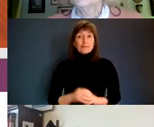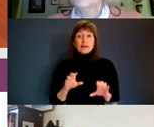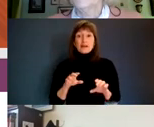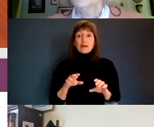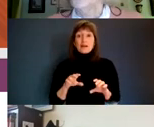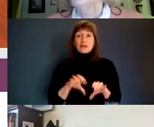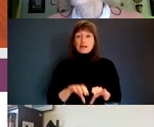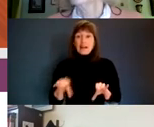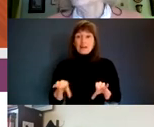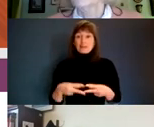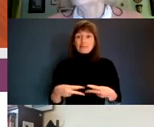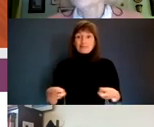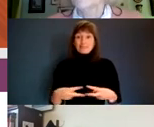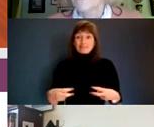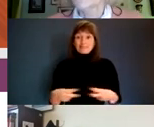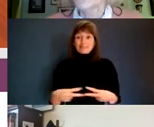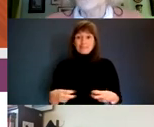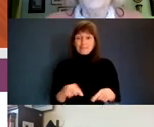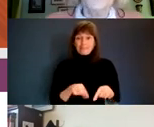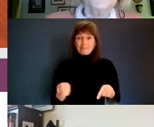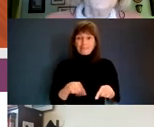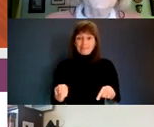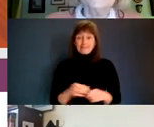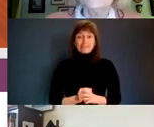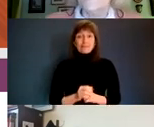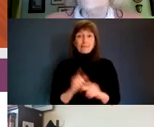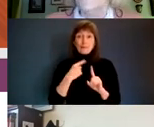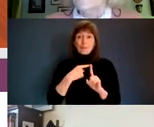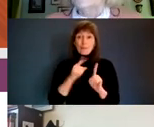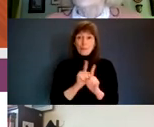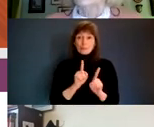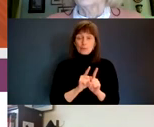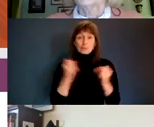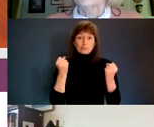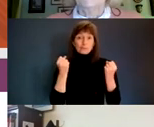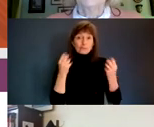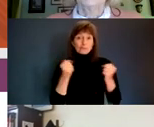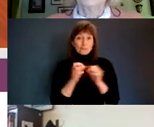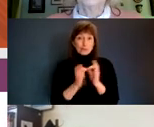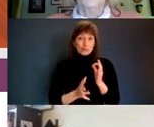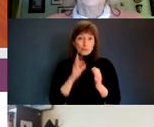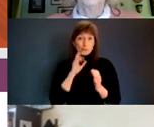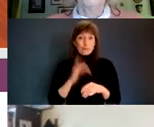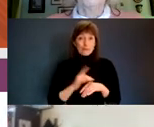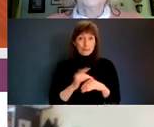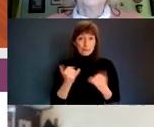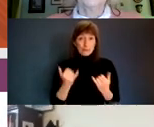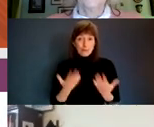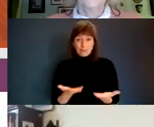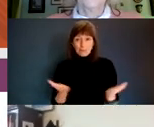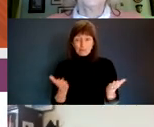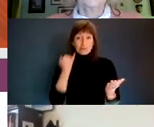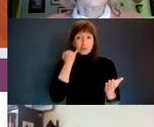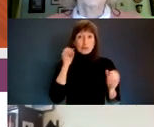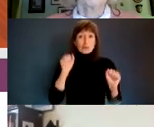can see that. We also have sign language interpreters with us today, so you can put on your